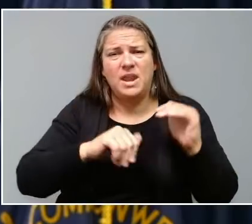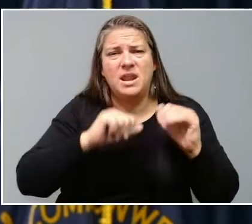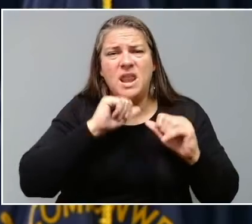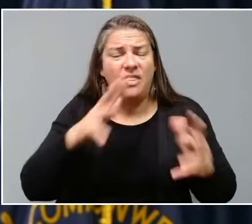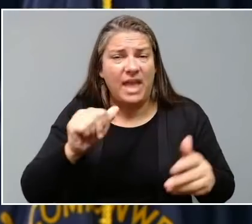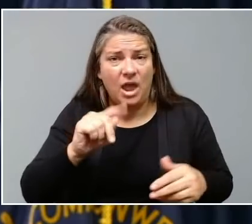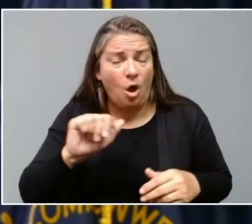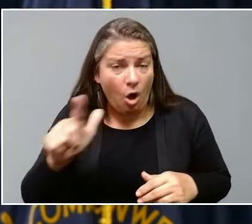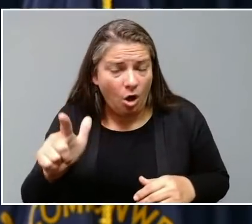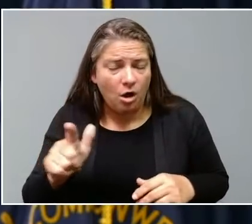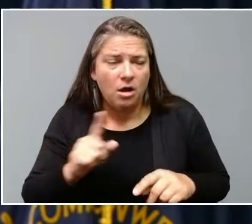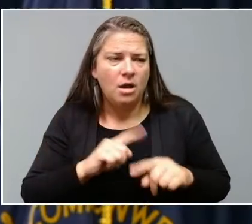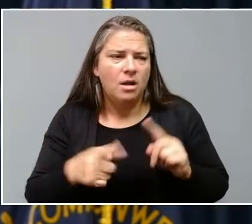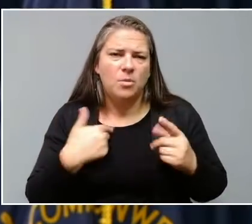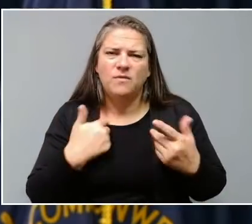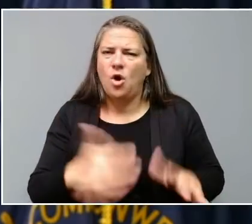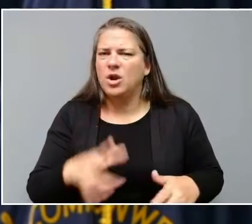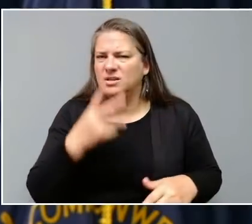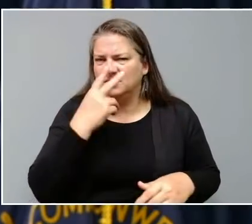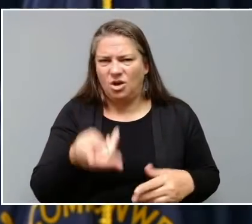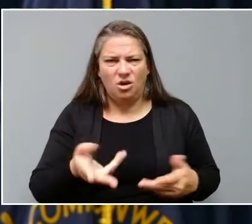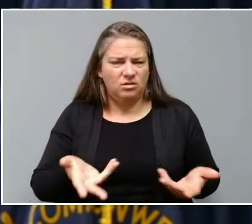really, we've already seen it, it's going to really